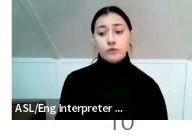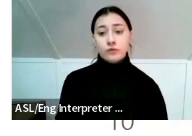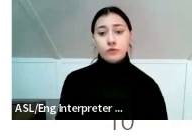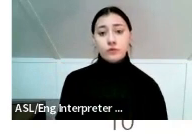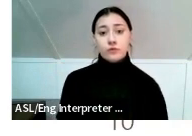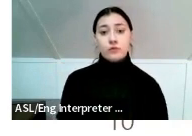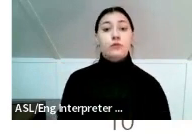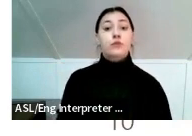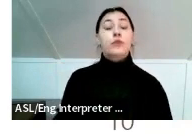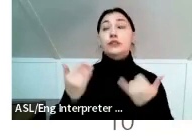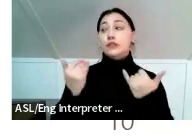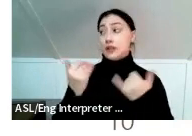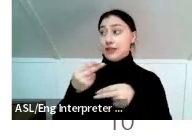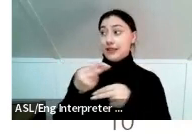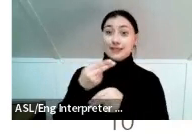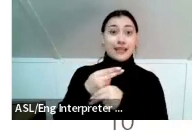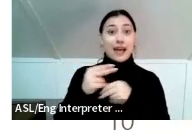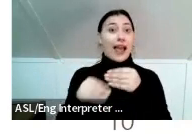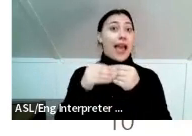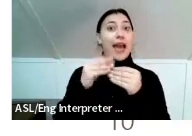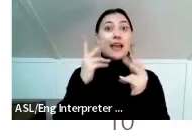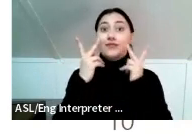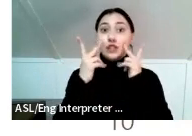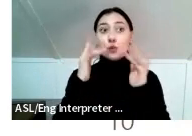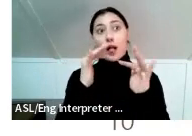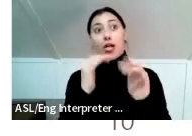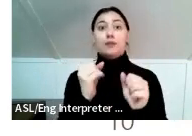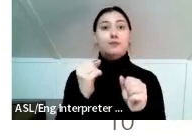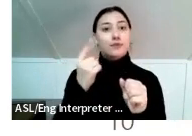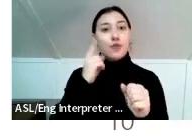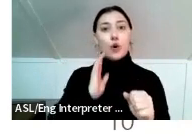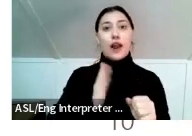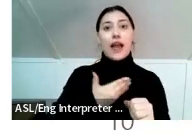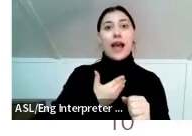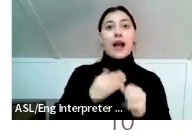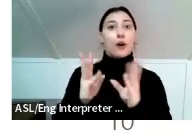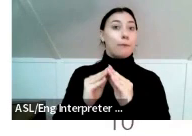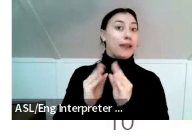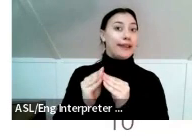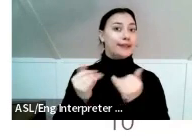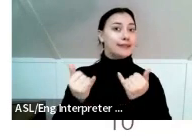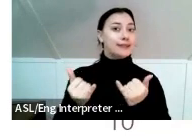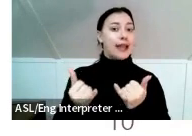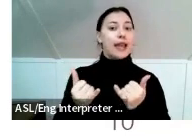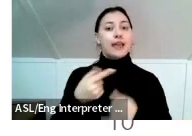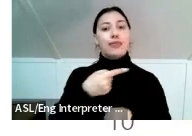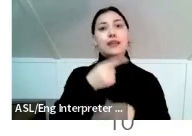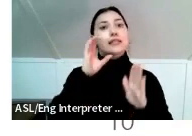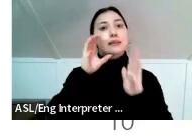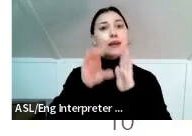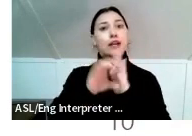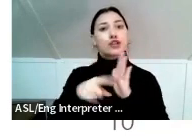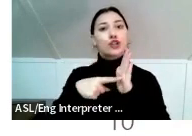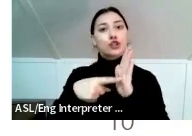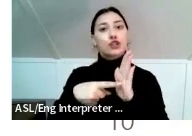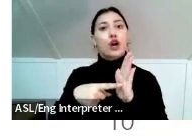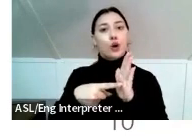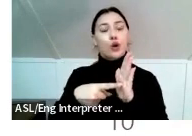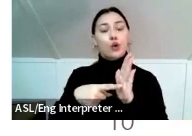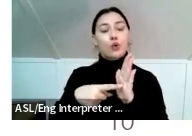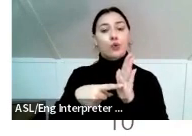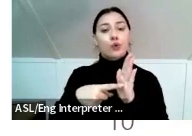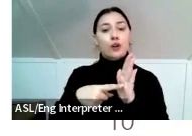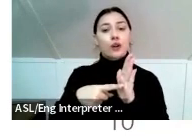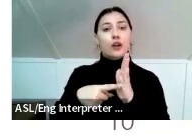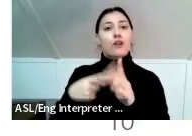Another slide to add a little visual interest to our webinar. This is a picture from the